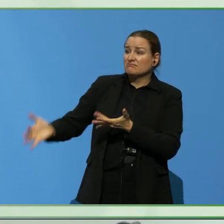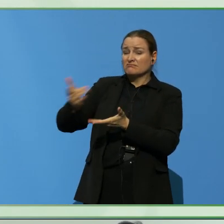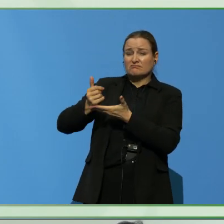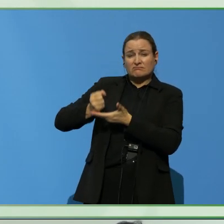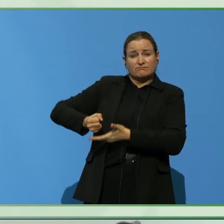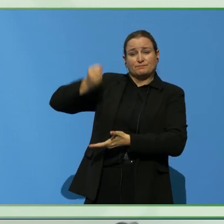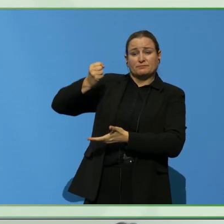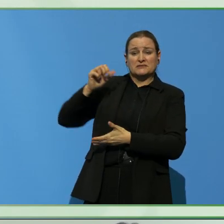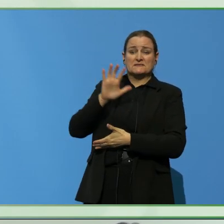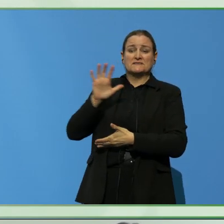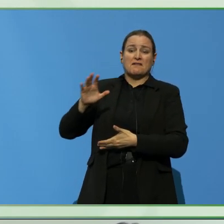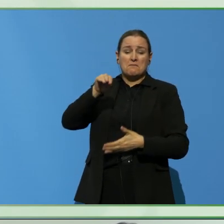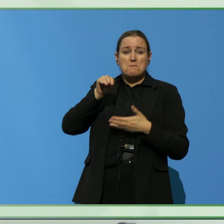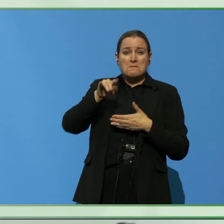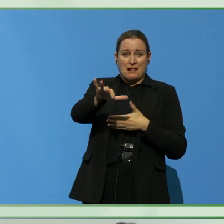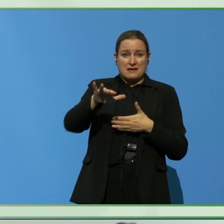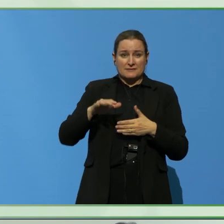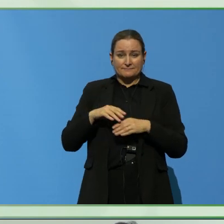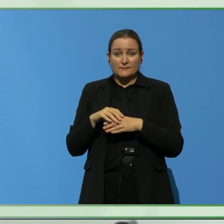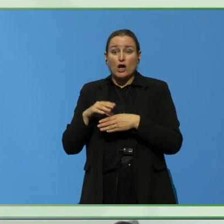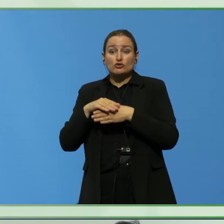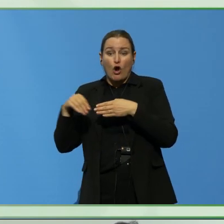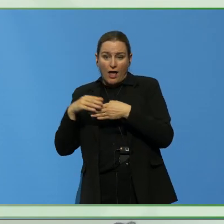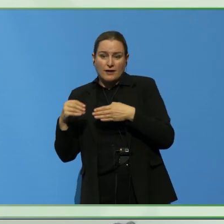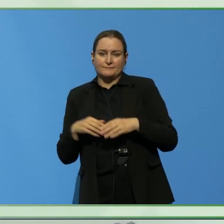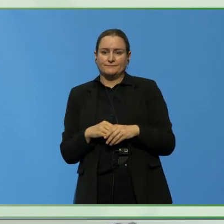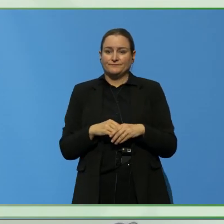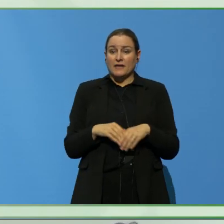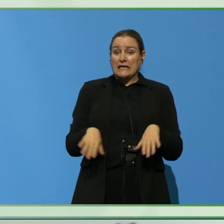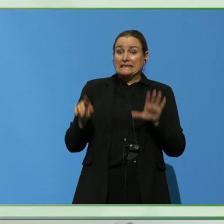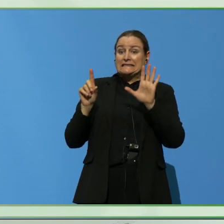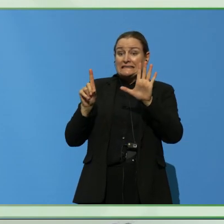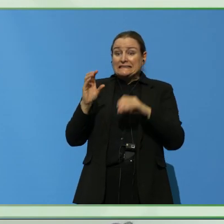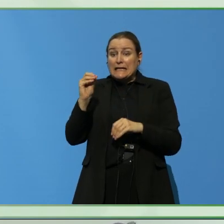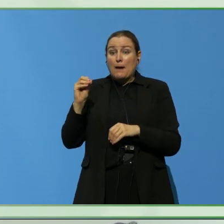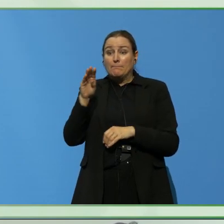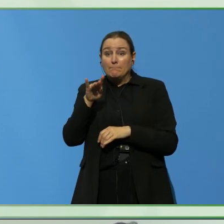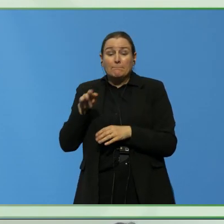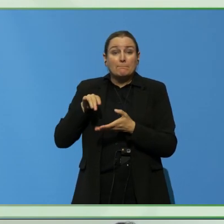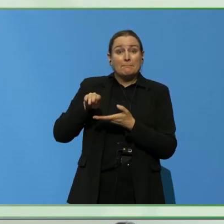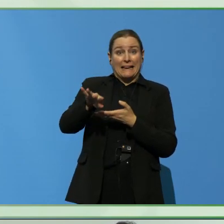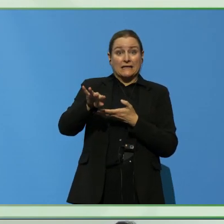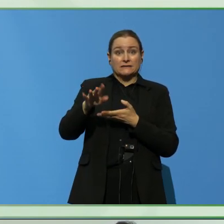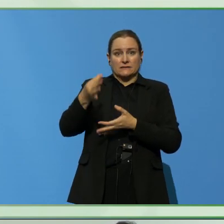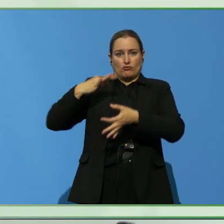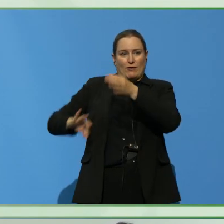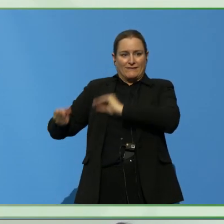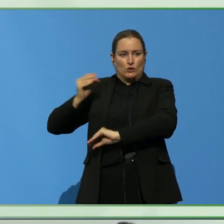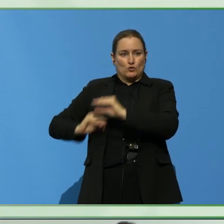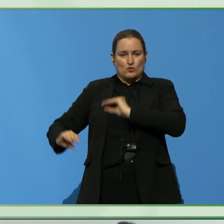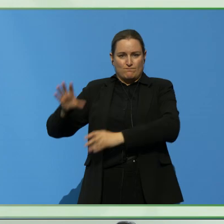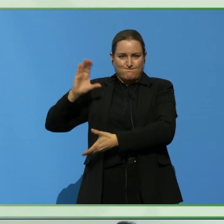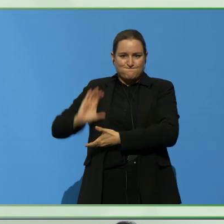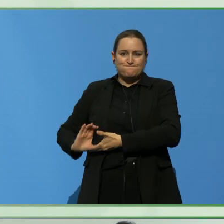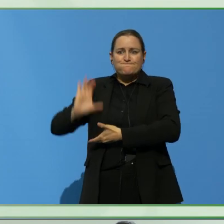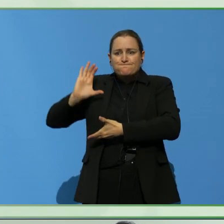funding, generated over $60 million in revenues. But here's the thing, here's the most important number, the one number that really